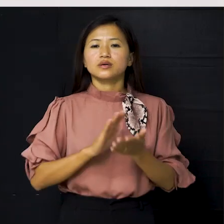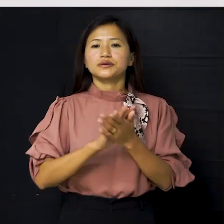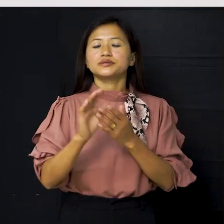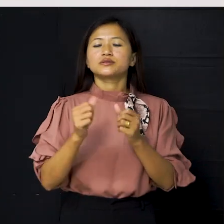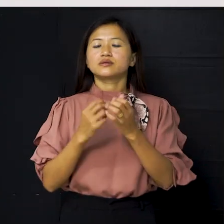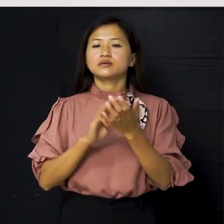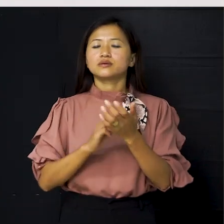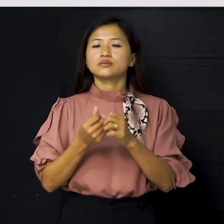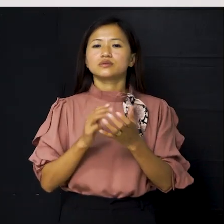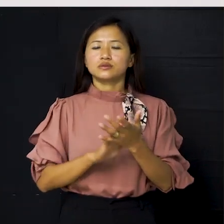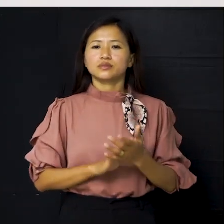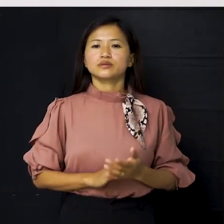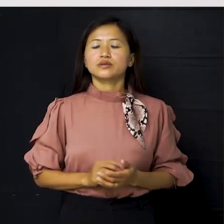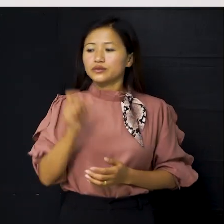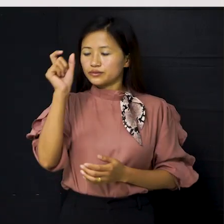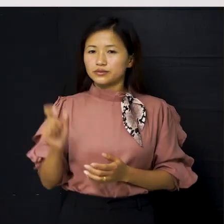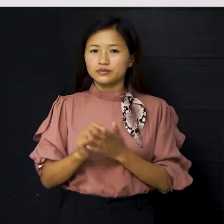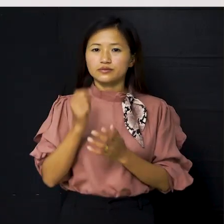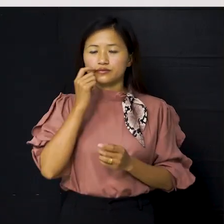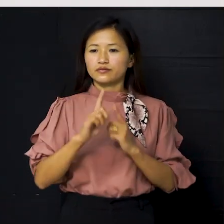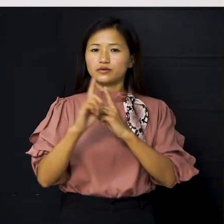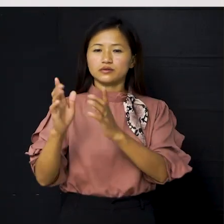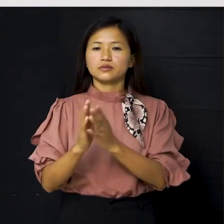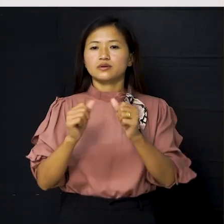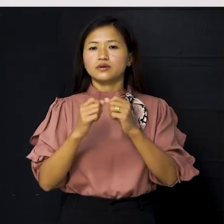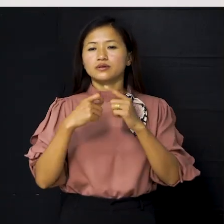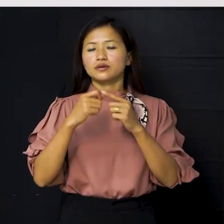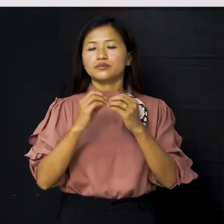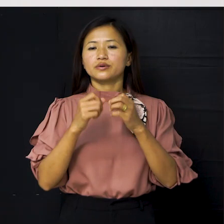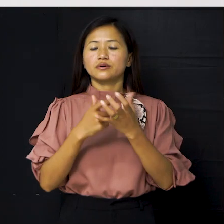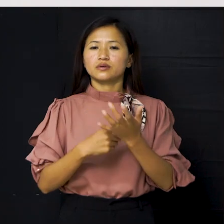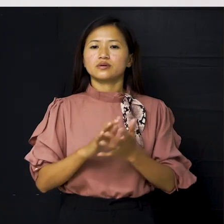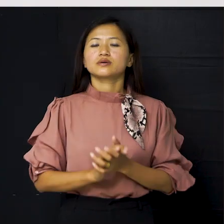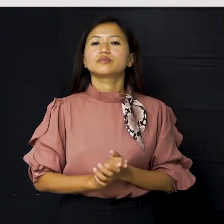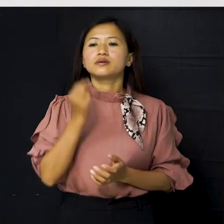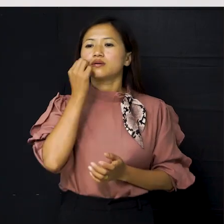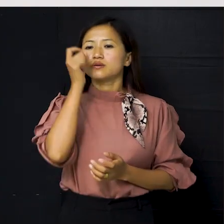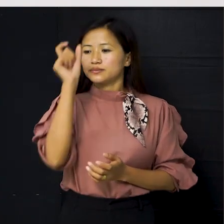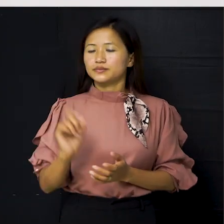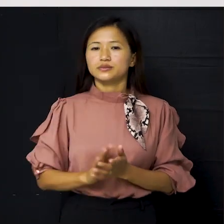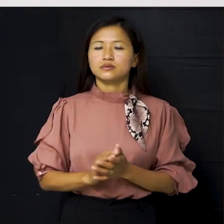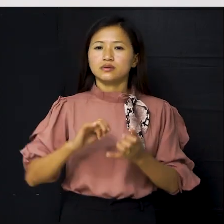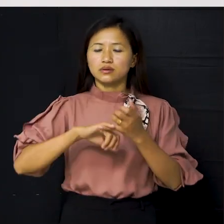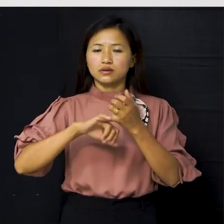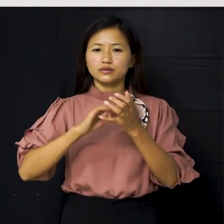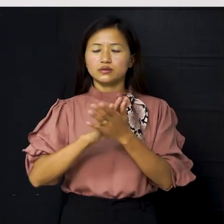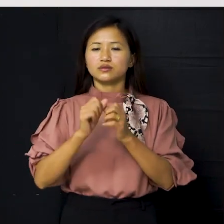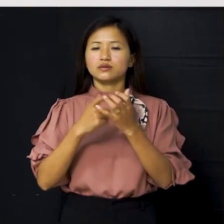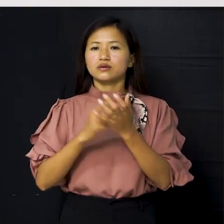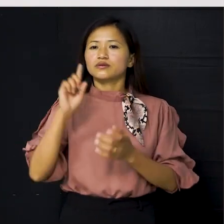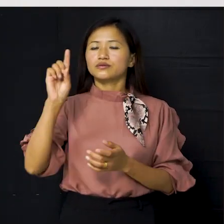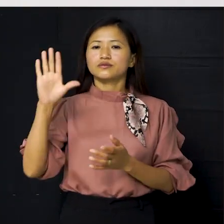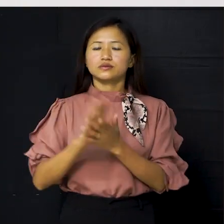by Akbar, right? And in the middle, before Akbar came to power, Sher Shah Suri was ruling for 15